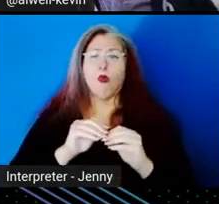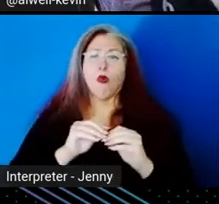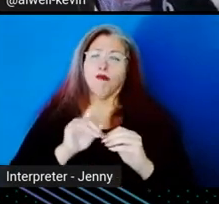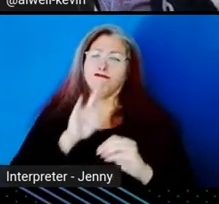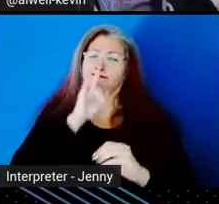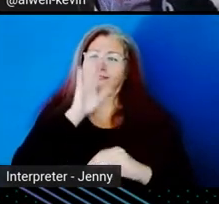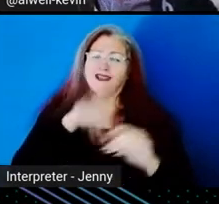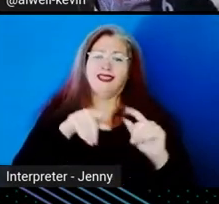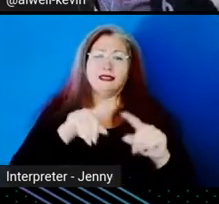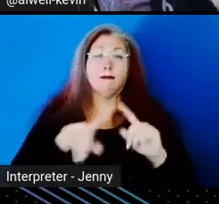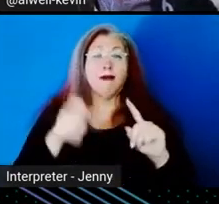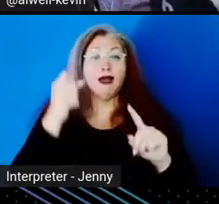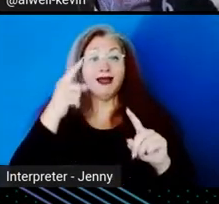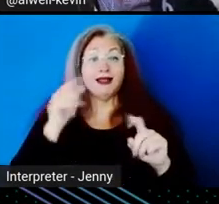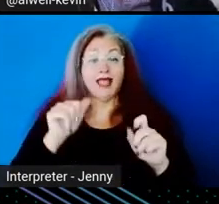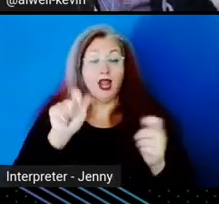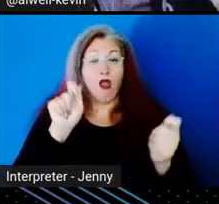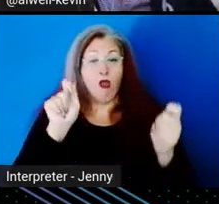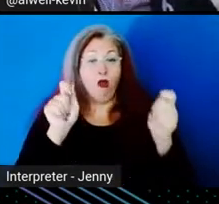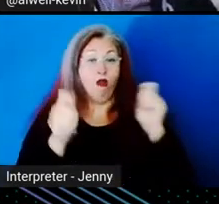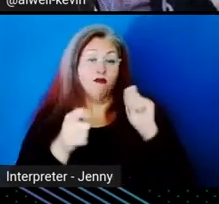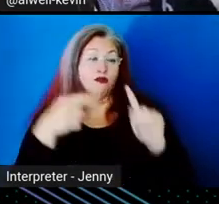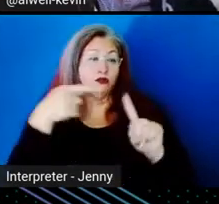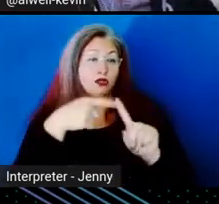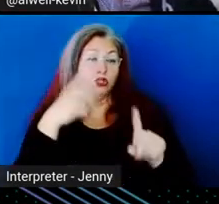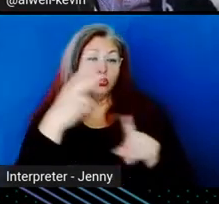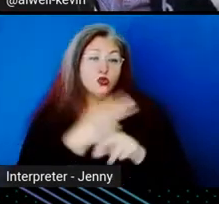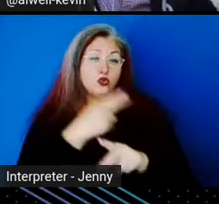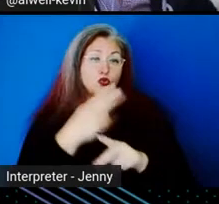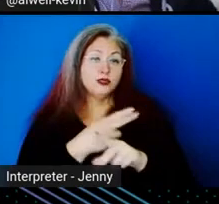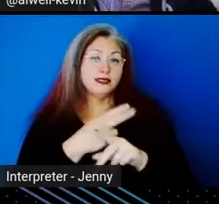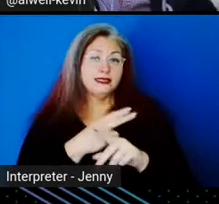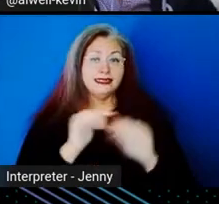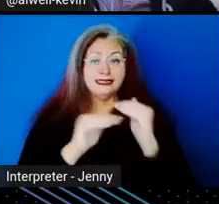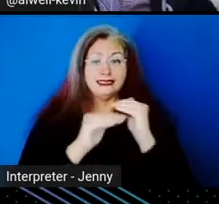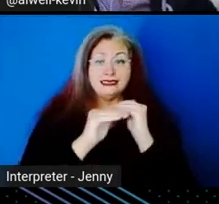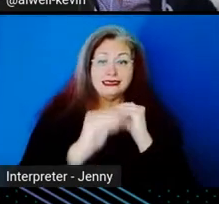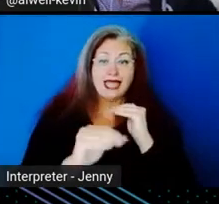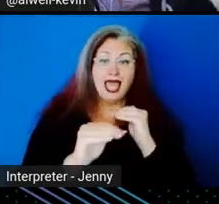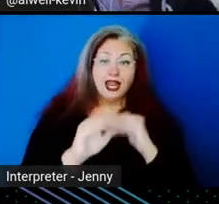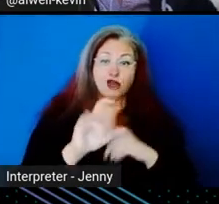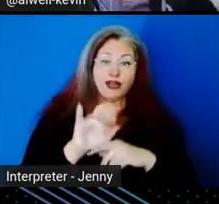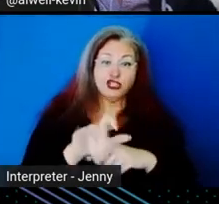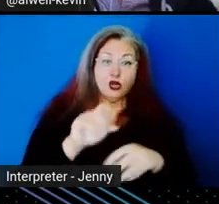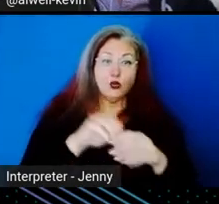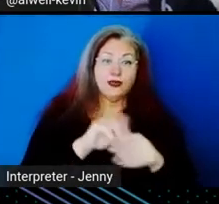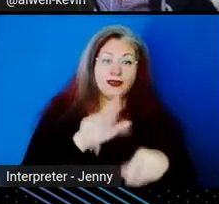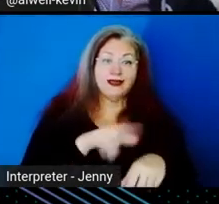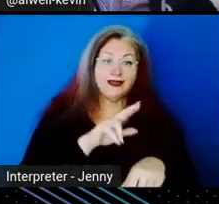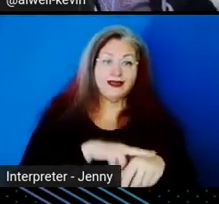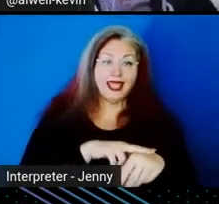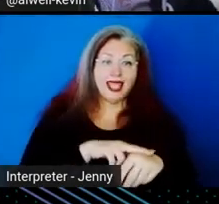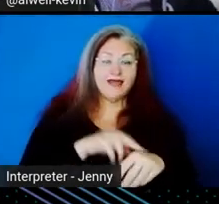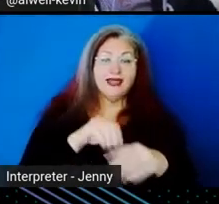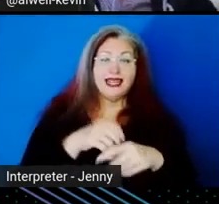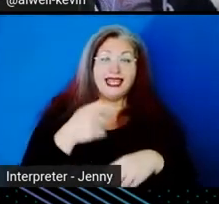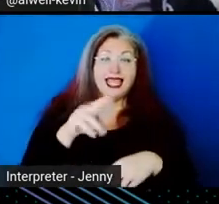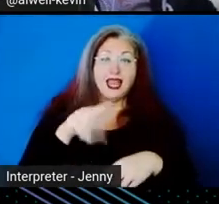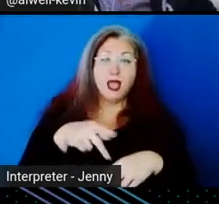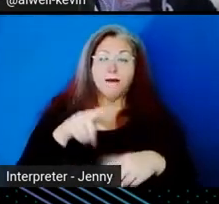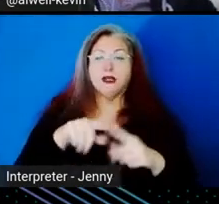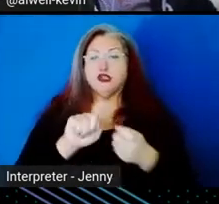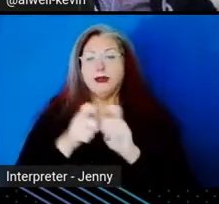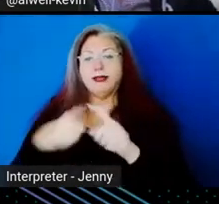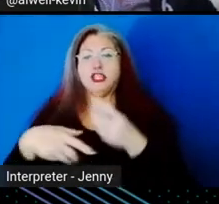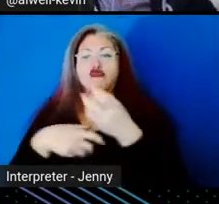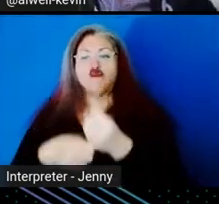point is the evolution from using some static credential inside the native key management system of GitHub to creating that